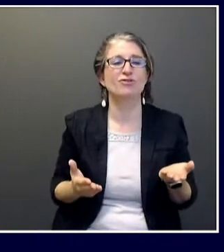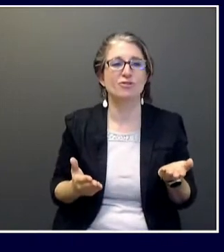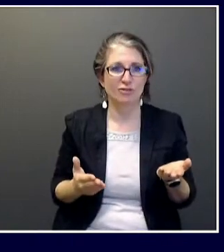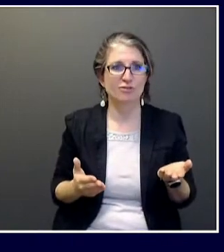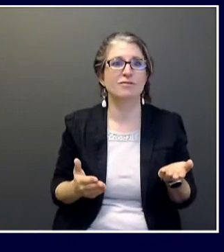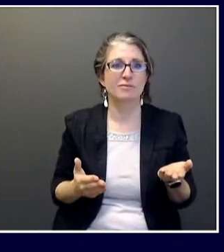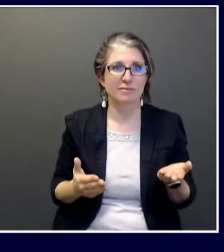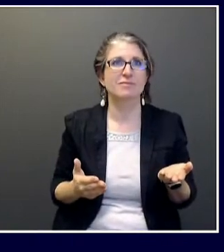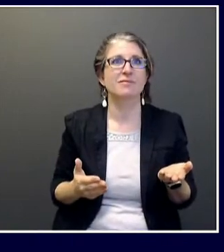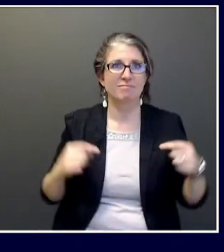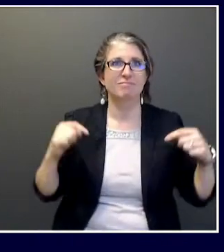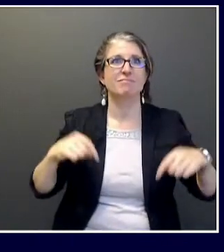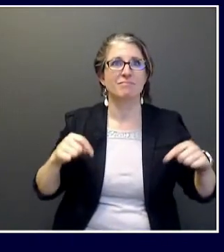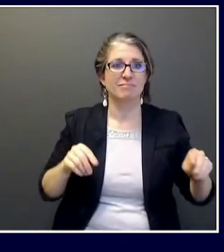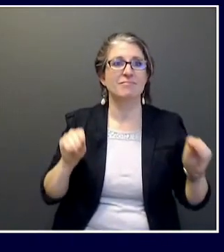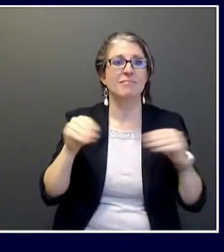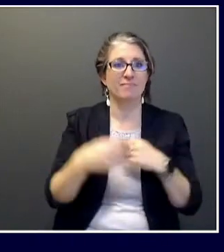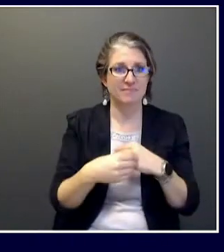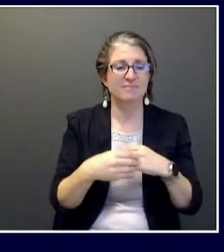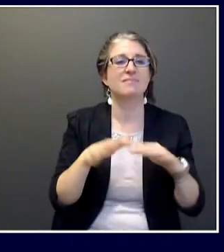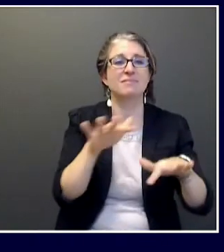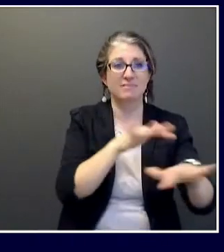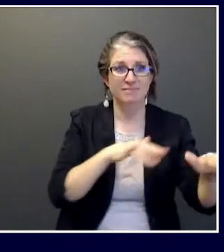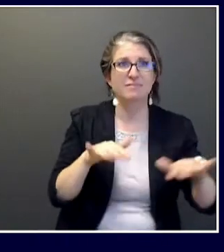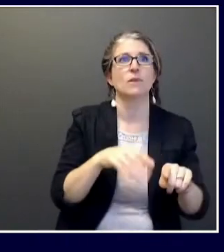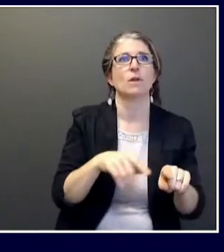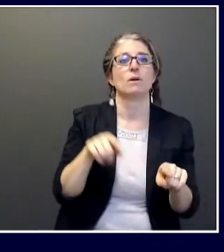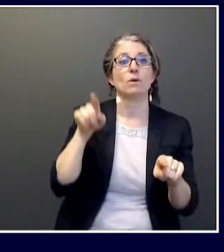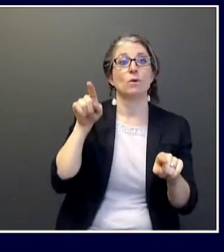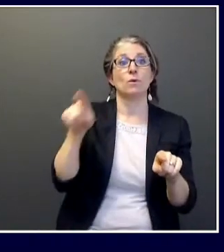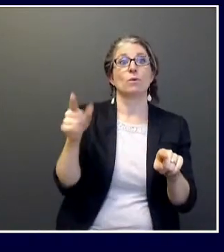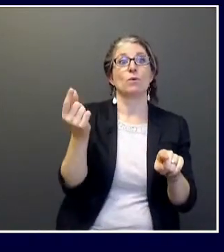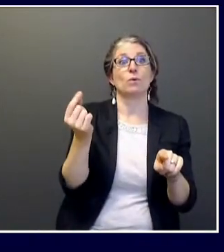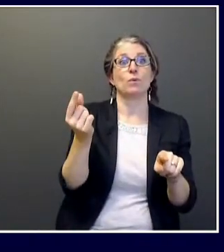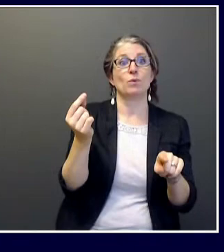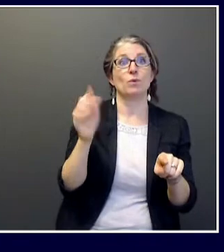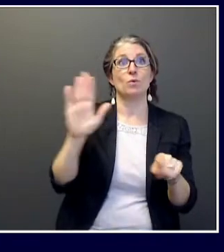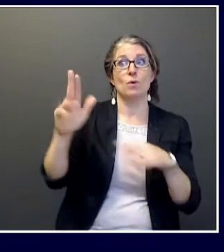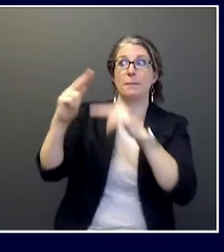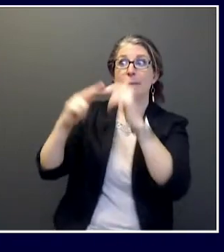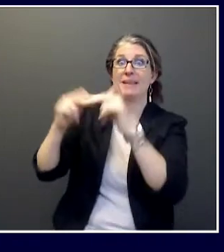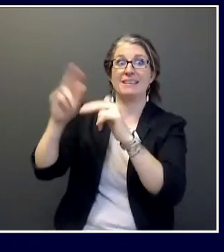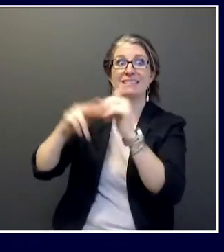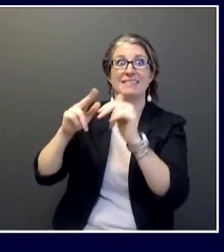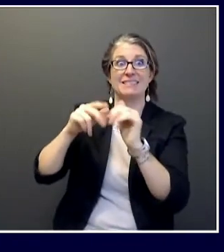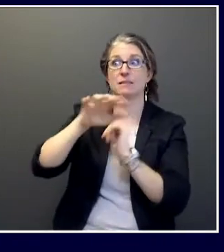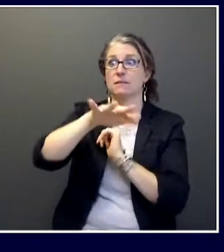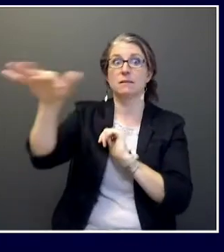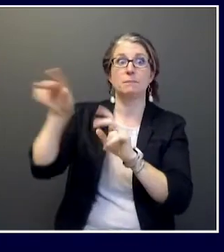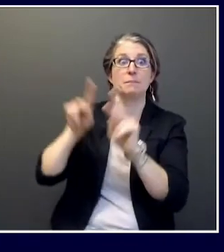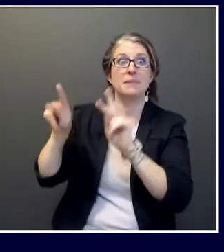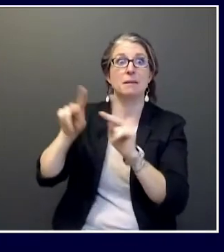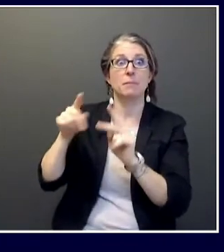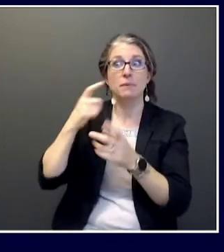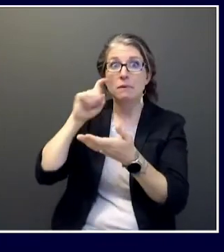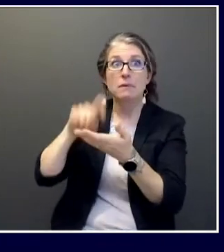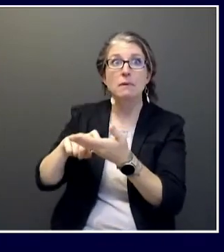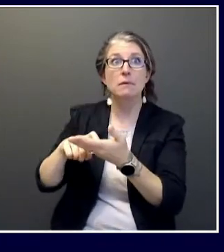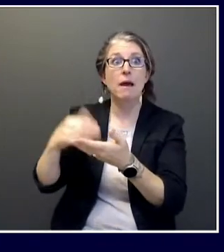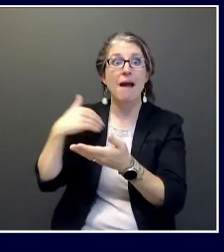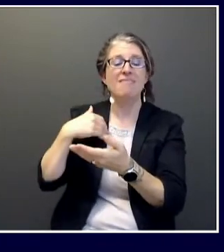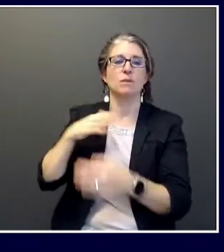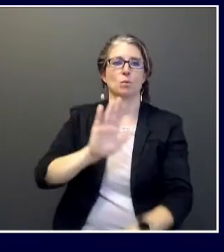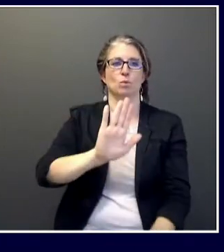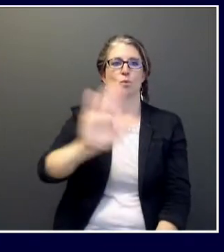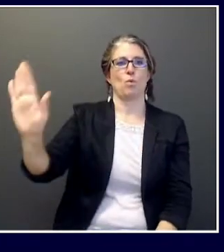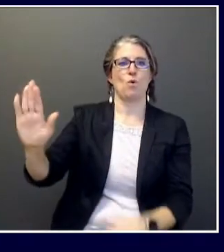sure they have communicated with anyone who may have been in the building. But contact tracing is the principal mechanism through which we